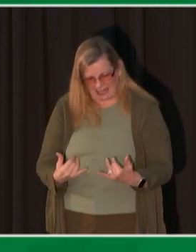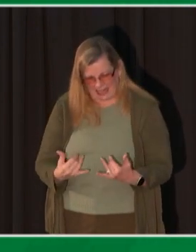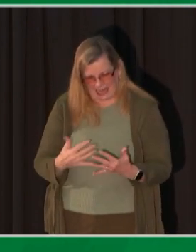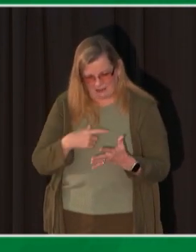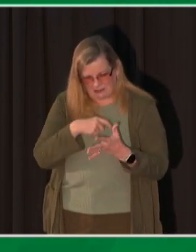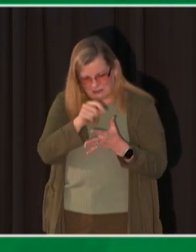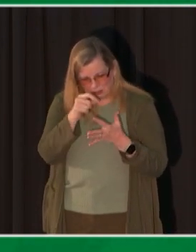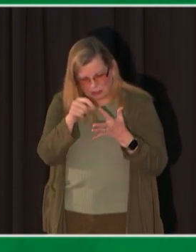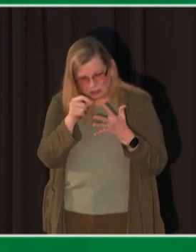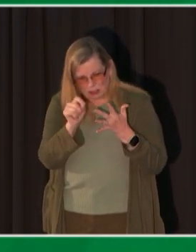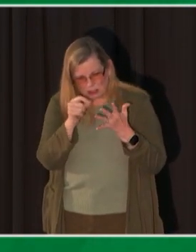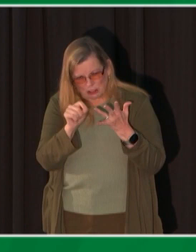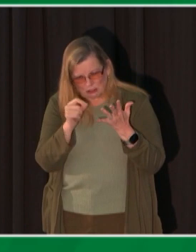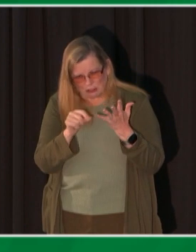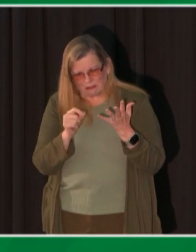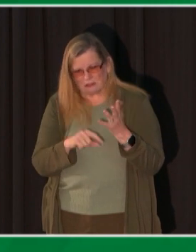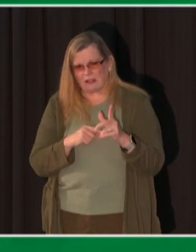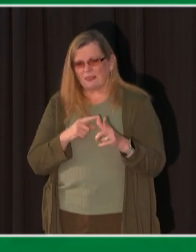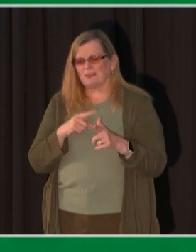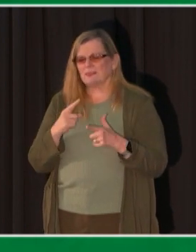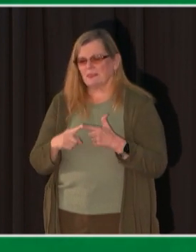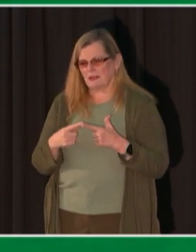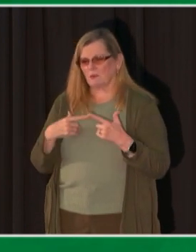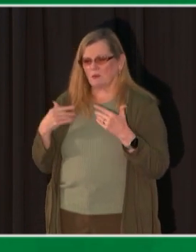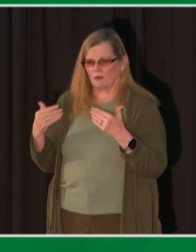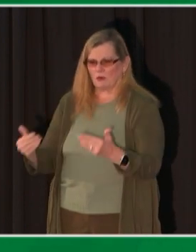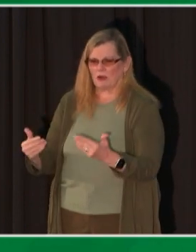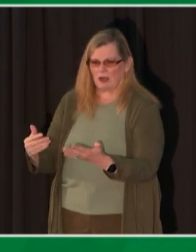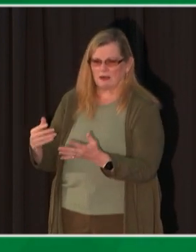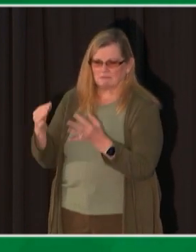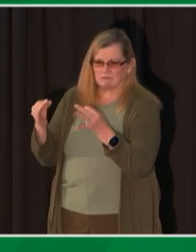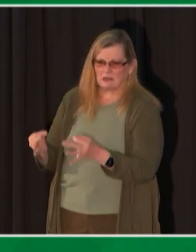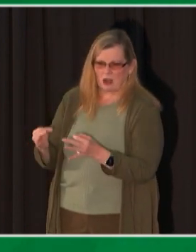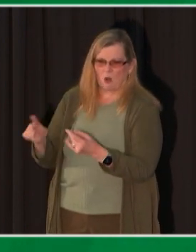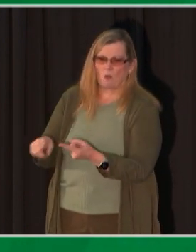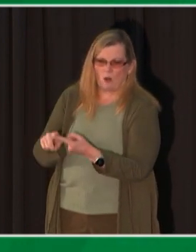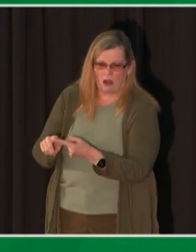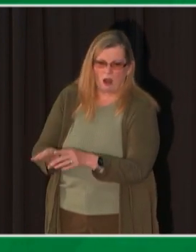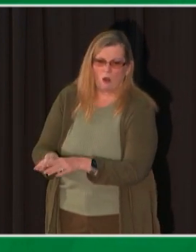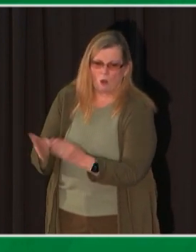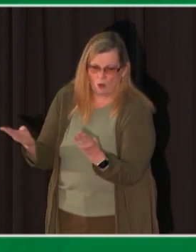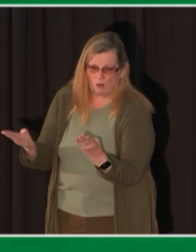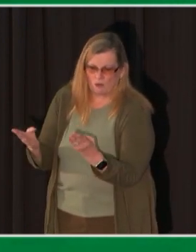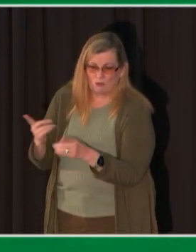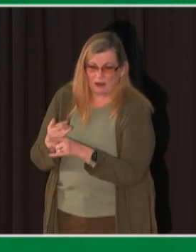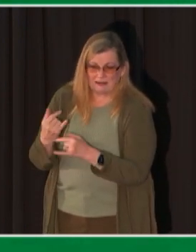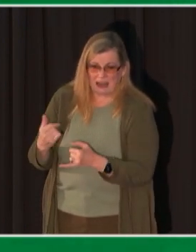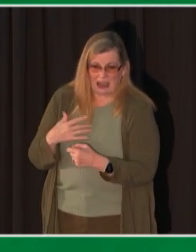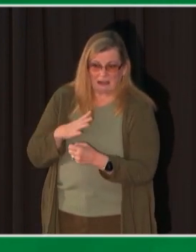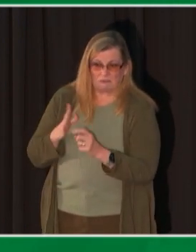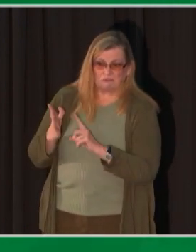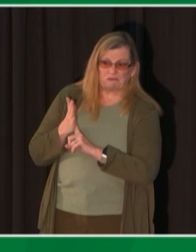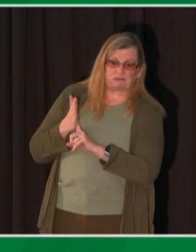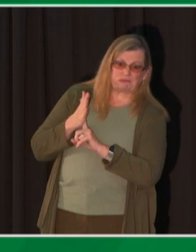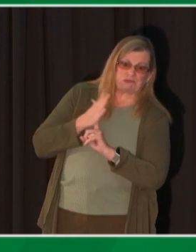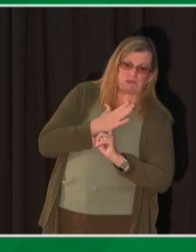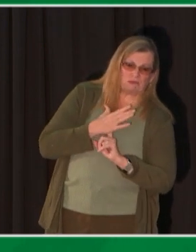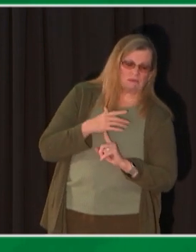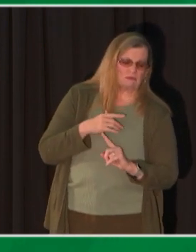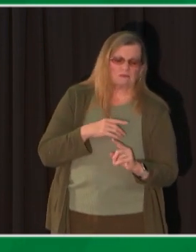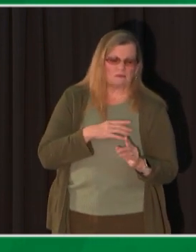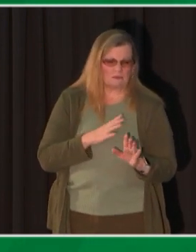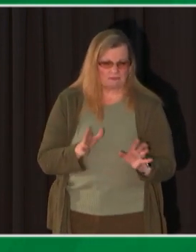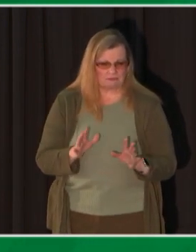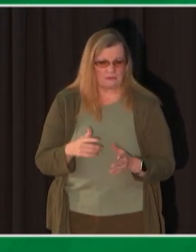feel the same amount of pressure to do that. Next week, I will be talking about